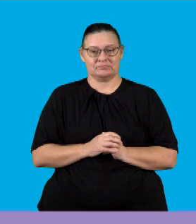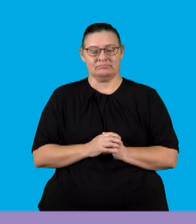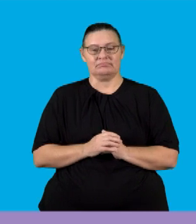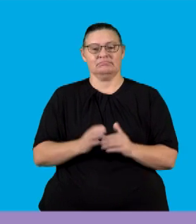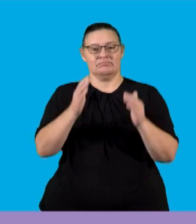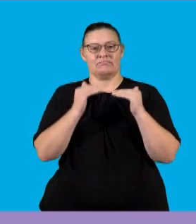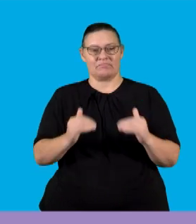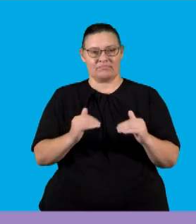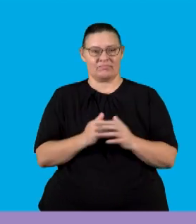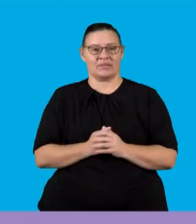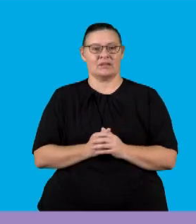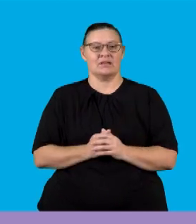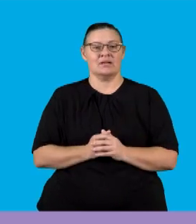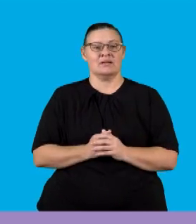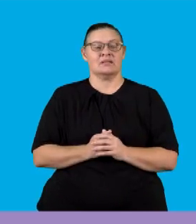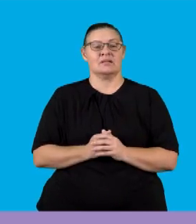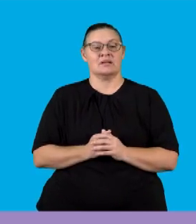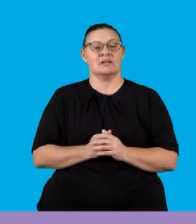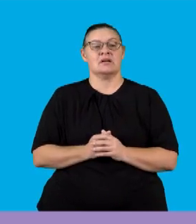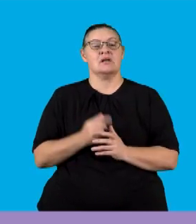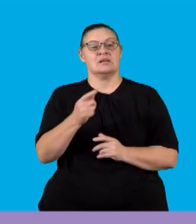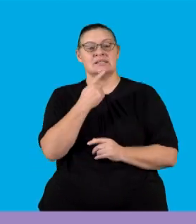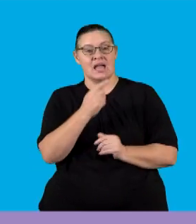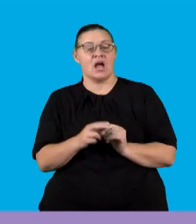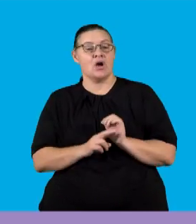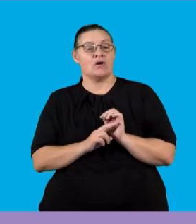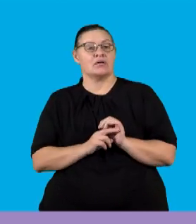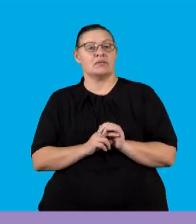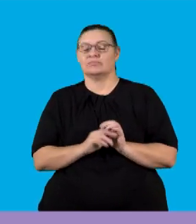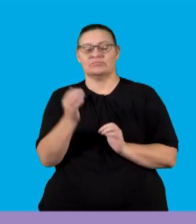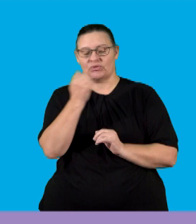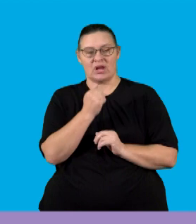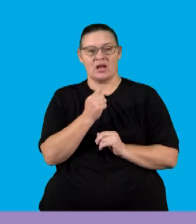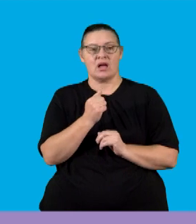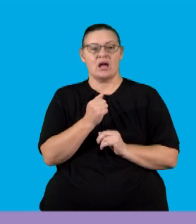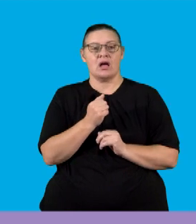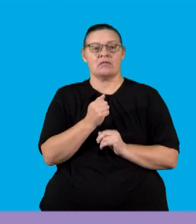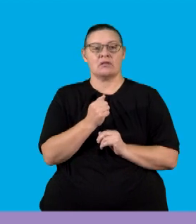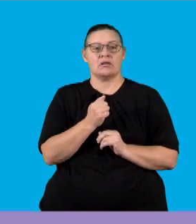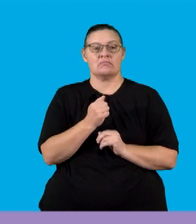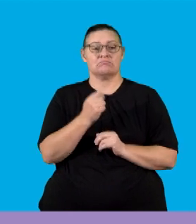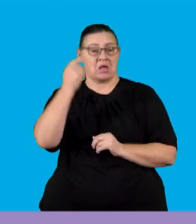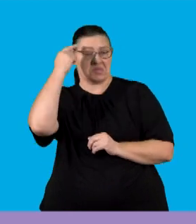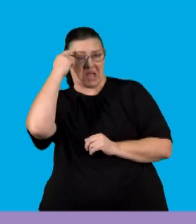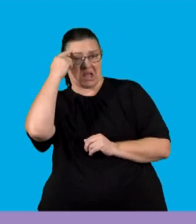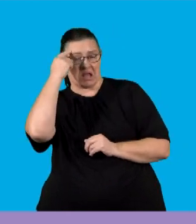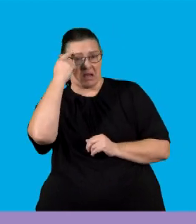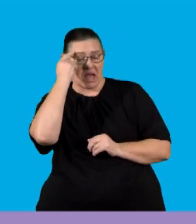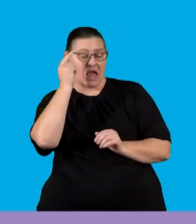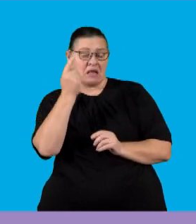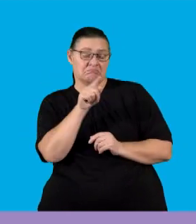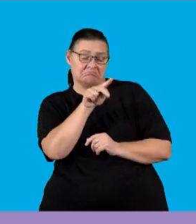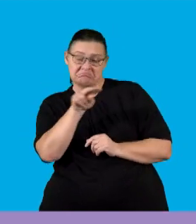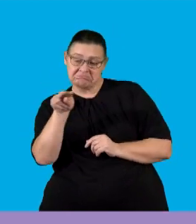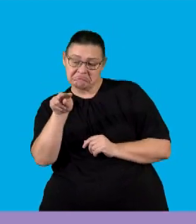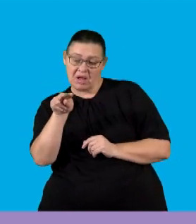considering the following numeric pattern, 1, 2, 4, and 8, we are going to represent this numeric pattern in a table. So